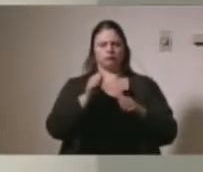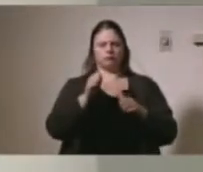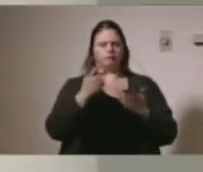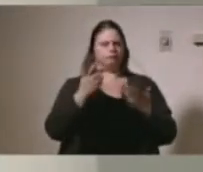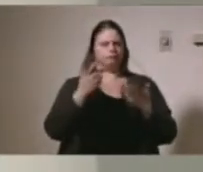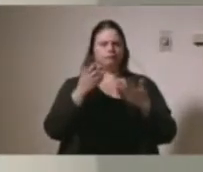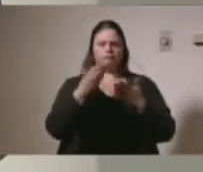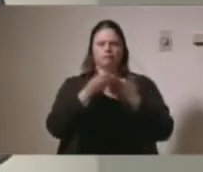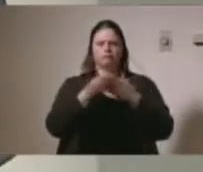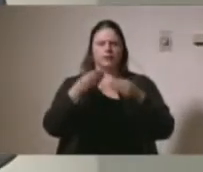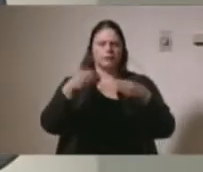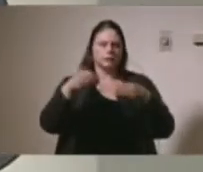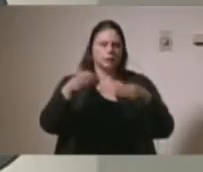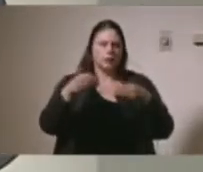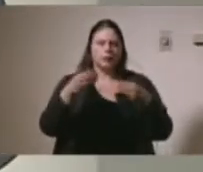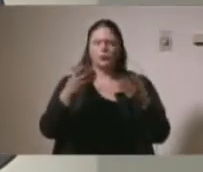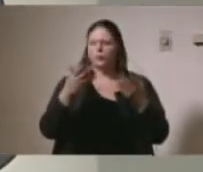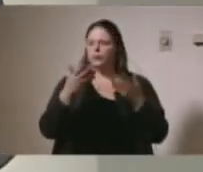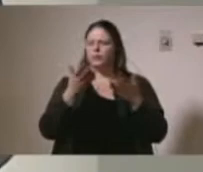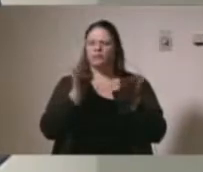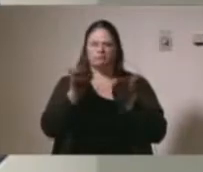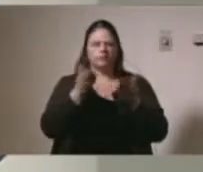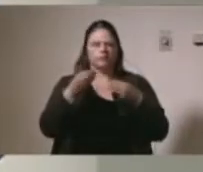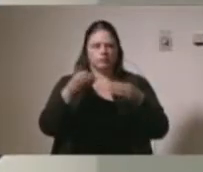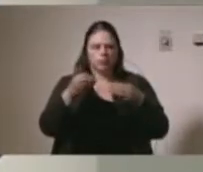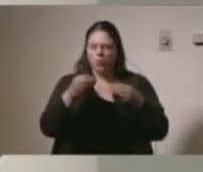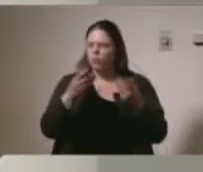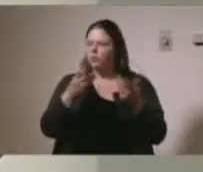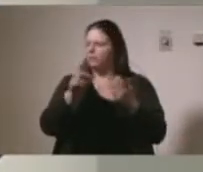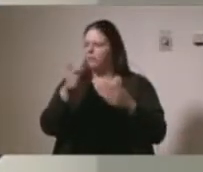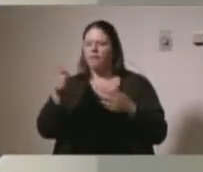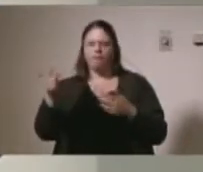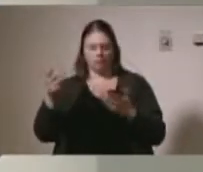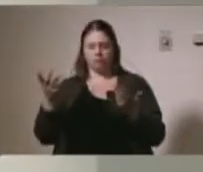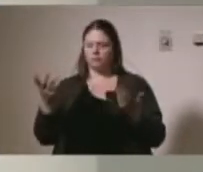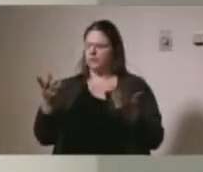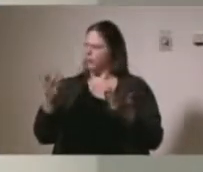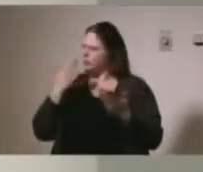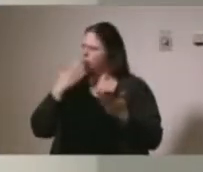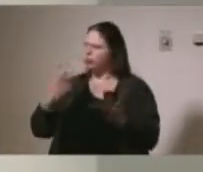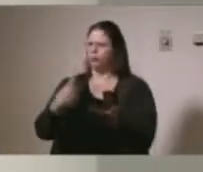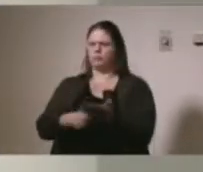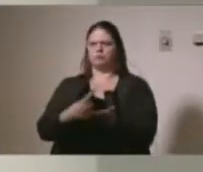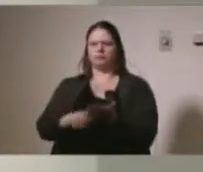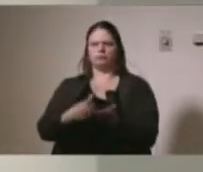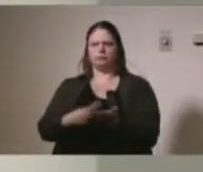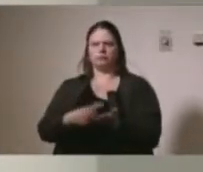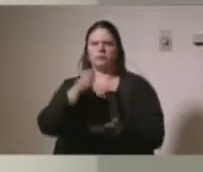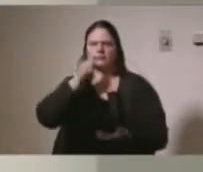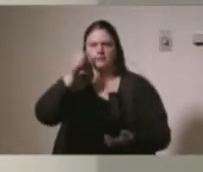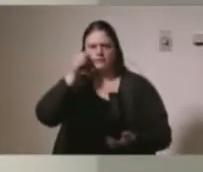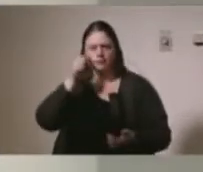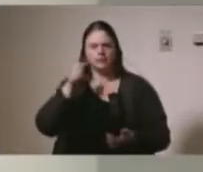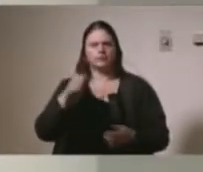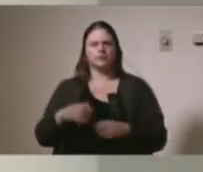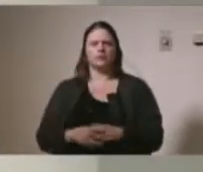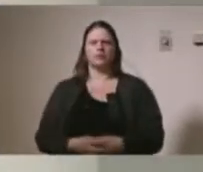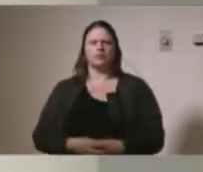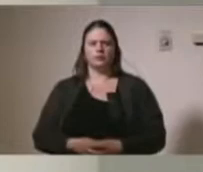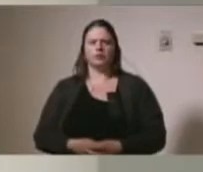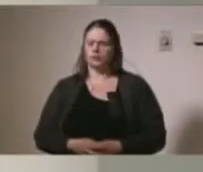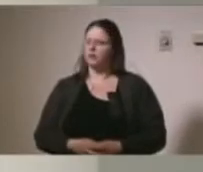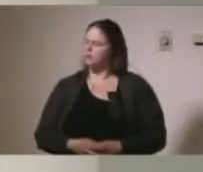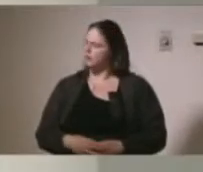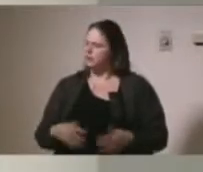payday loan agencies. So we had a good debate. I think the quality of the debate was really very